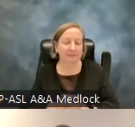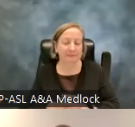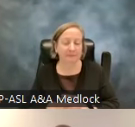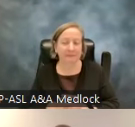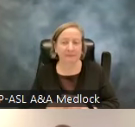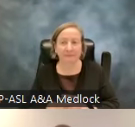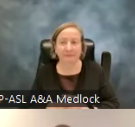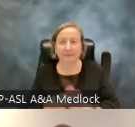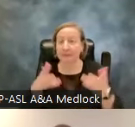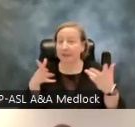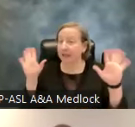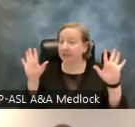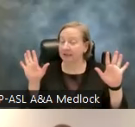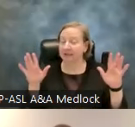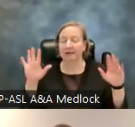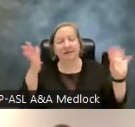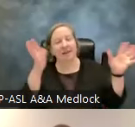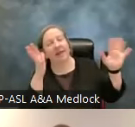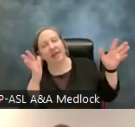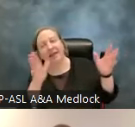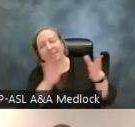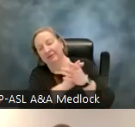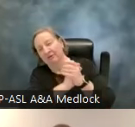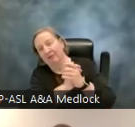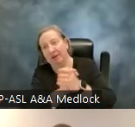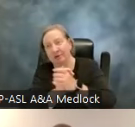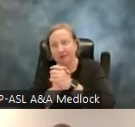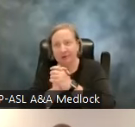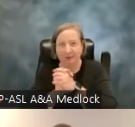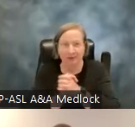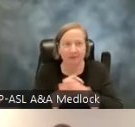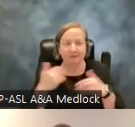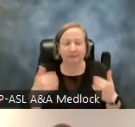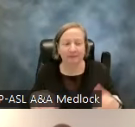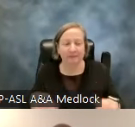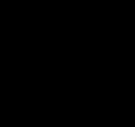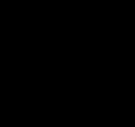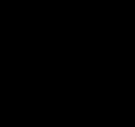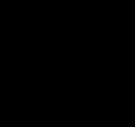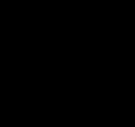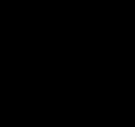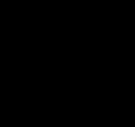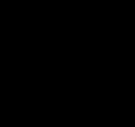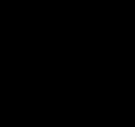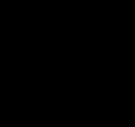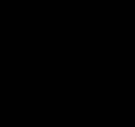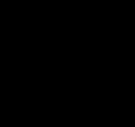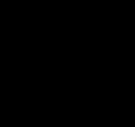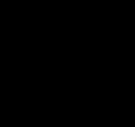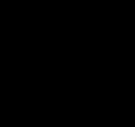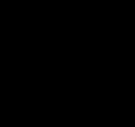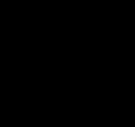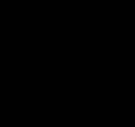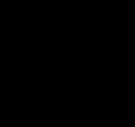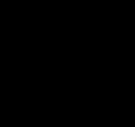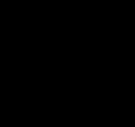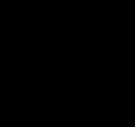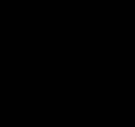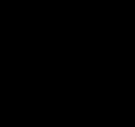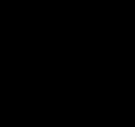That's it. Yay, congratulations. Okay, let's go to